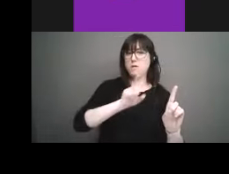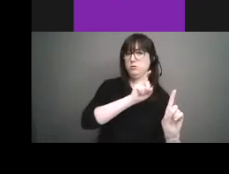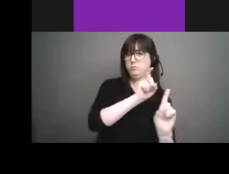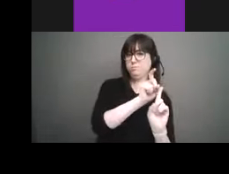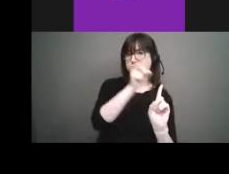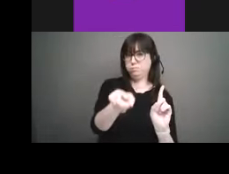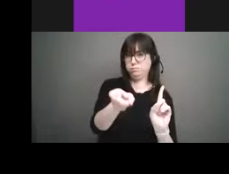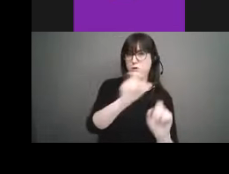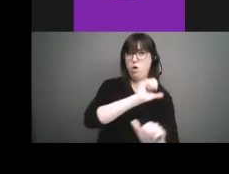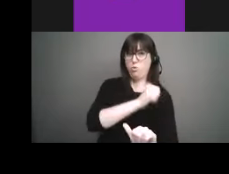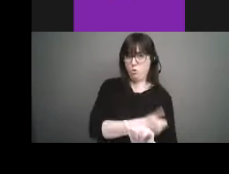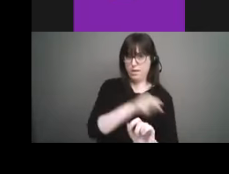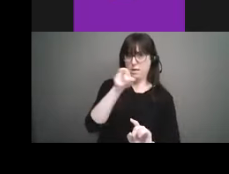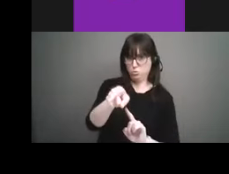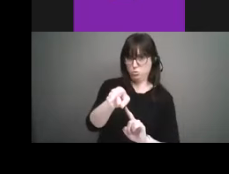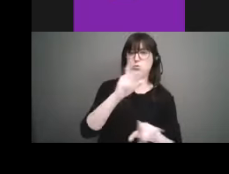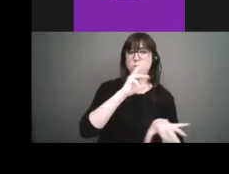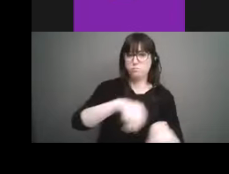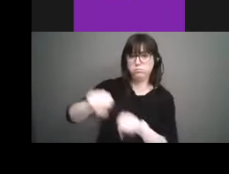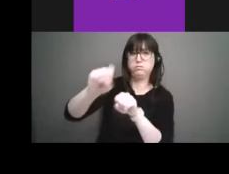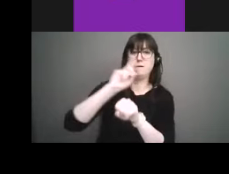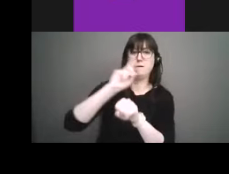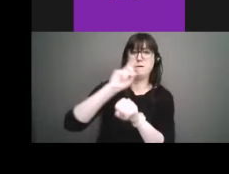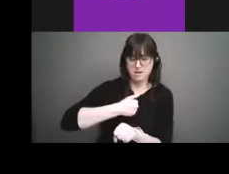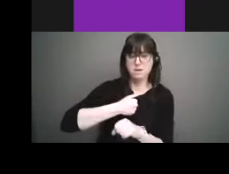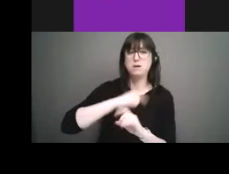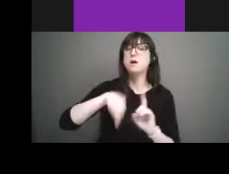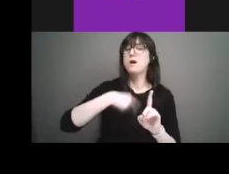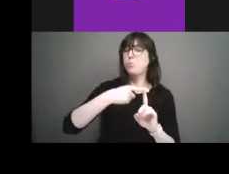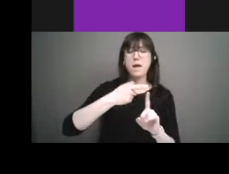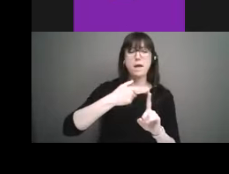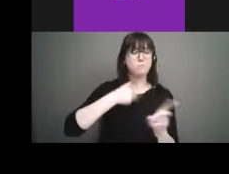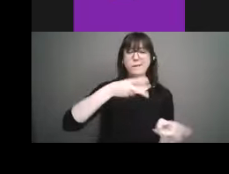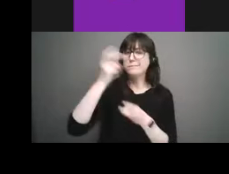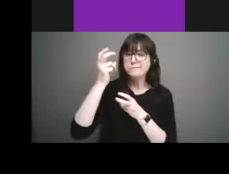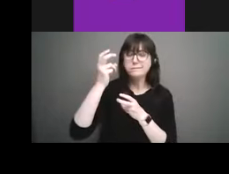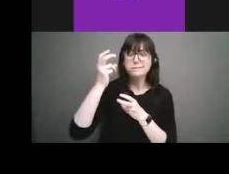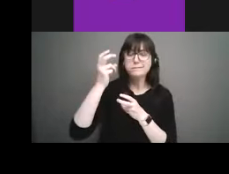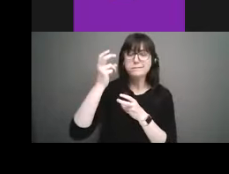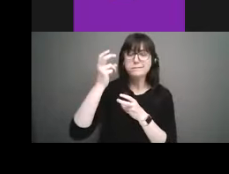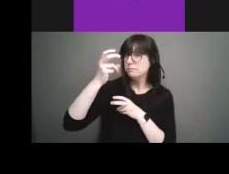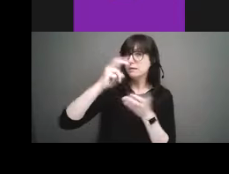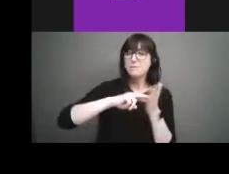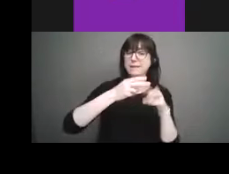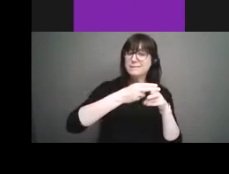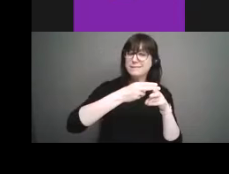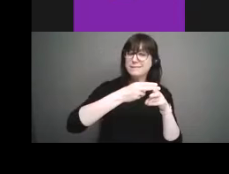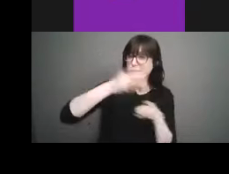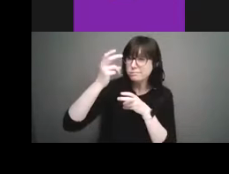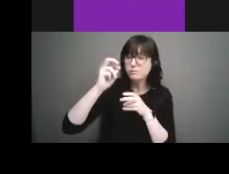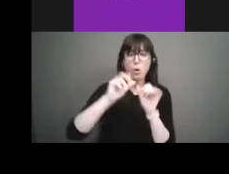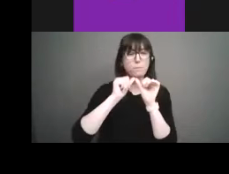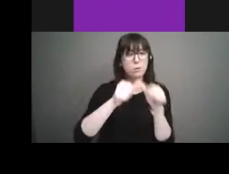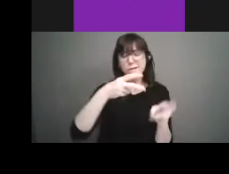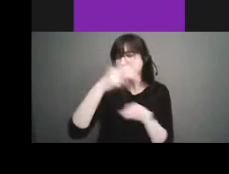person to act for them during periods of incapacity, whether that be temporary or permanent,